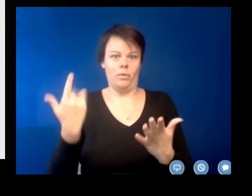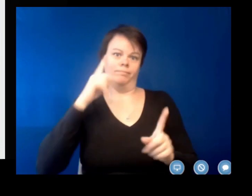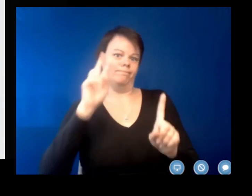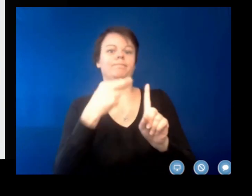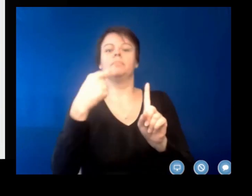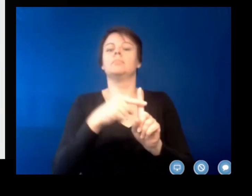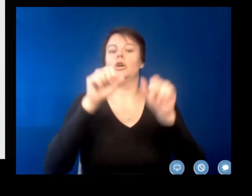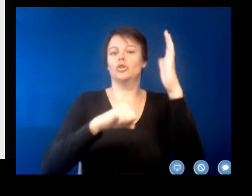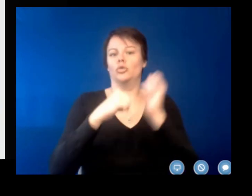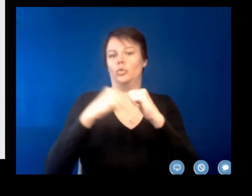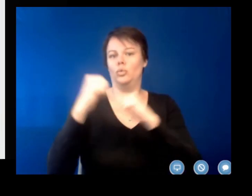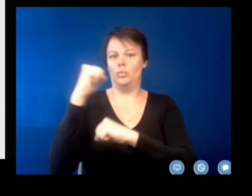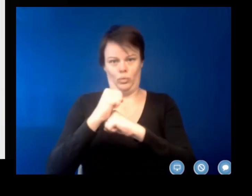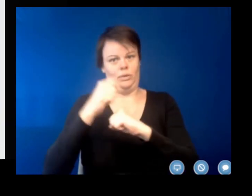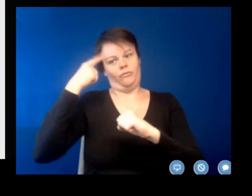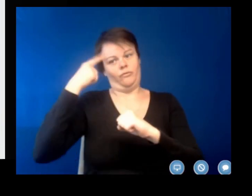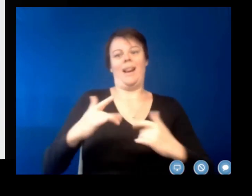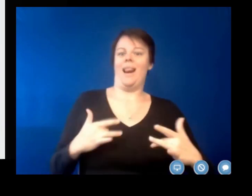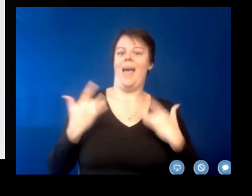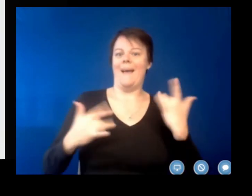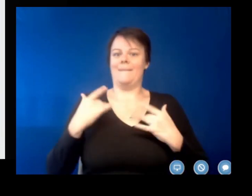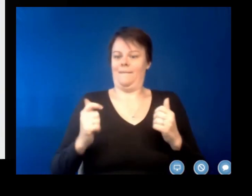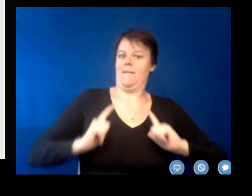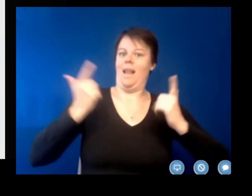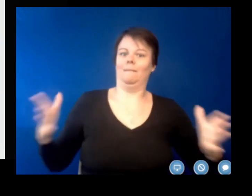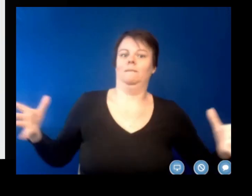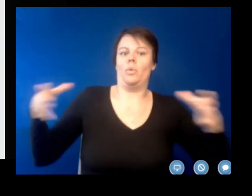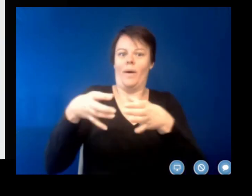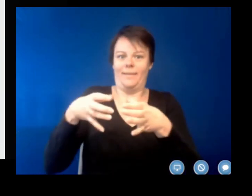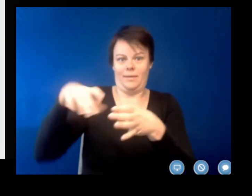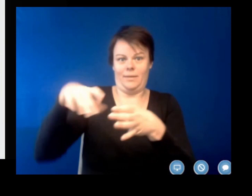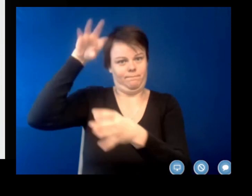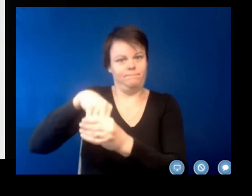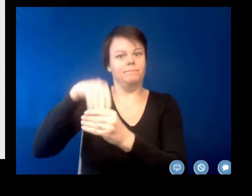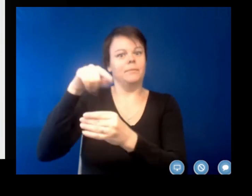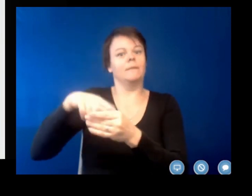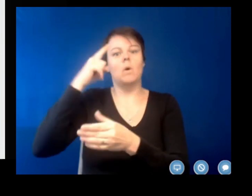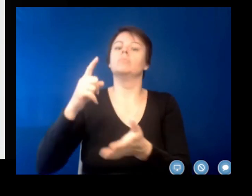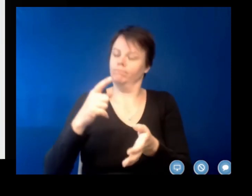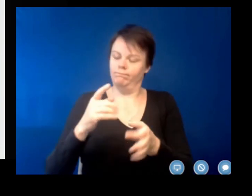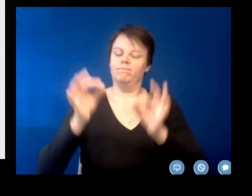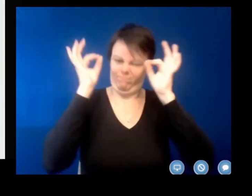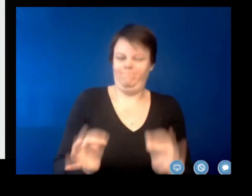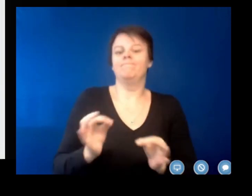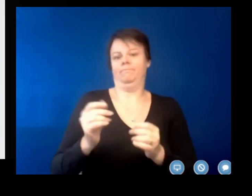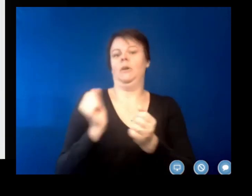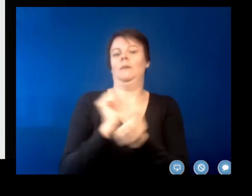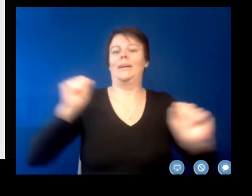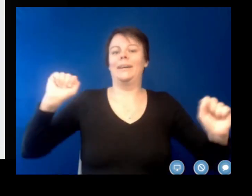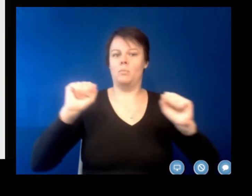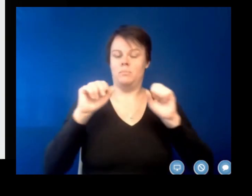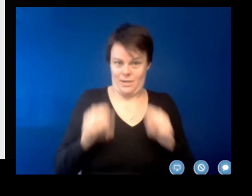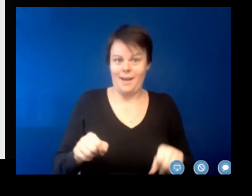Hundreds of years later, the philosopher Niklas Luhmann described starting in the 1970s